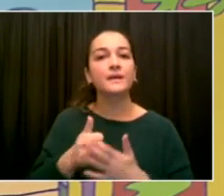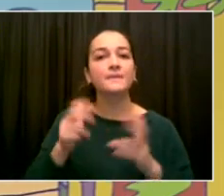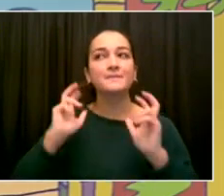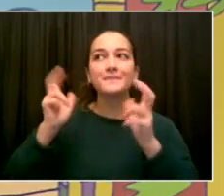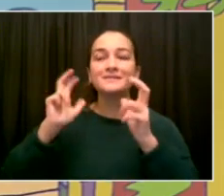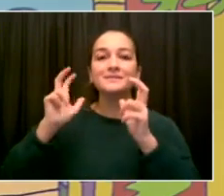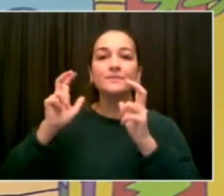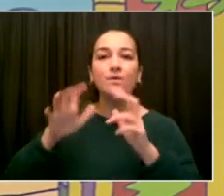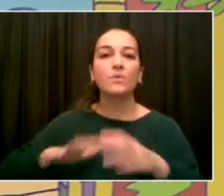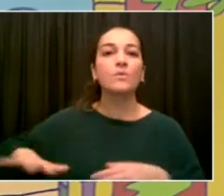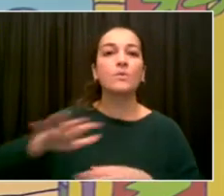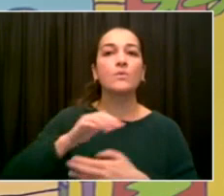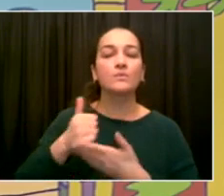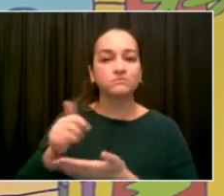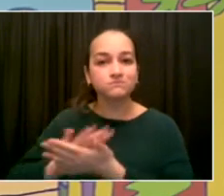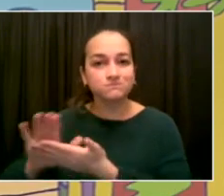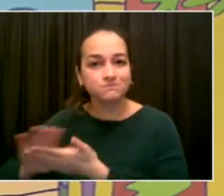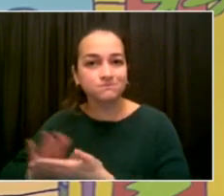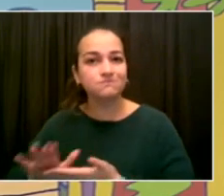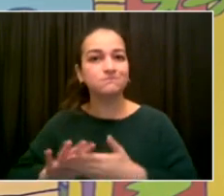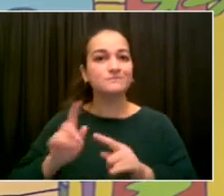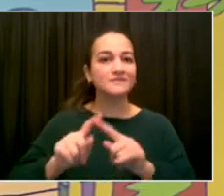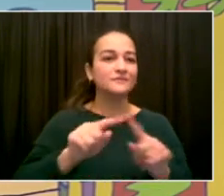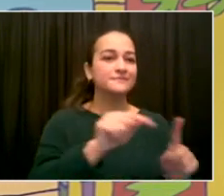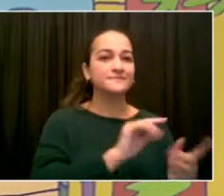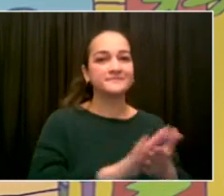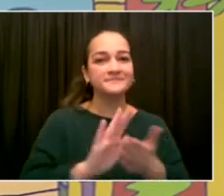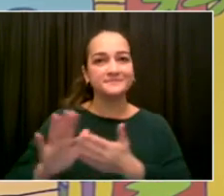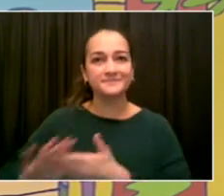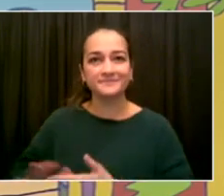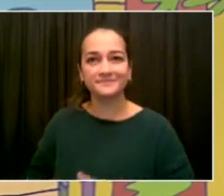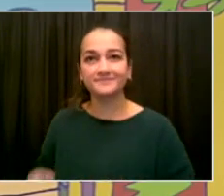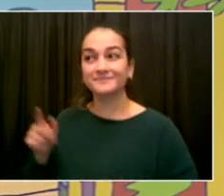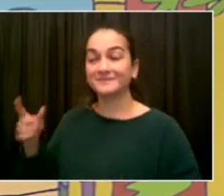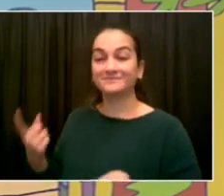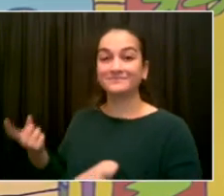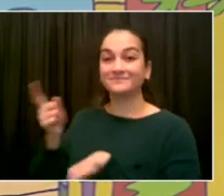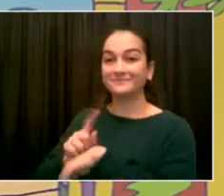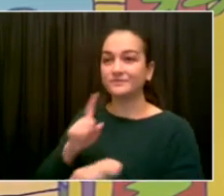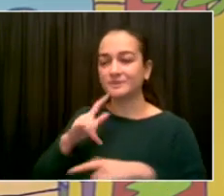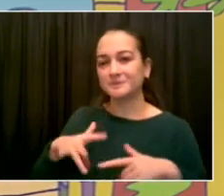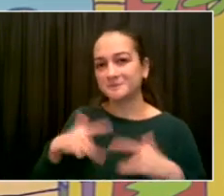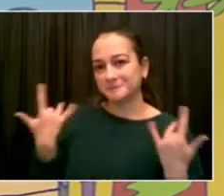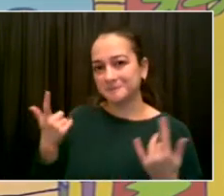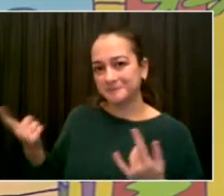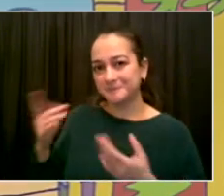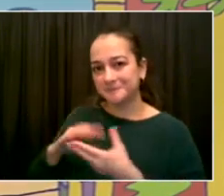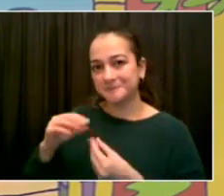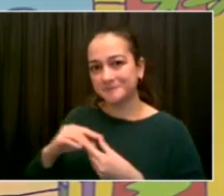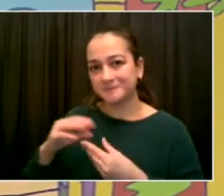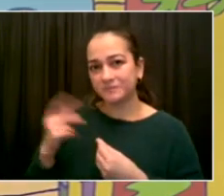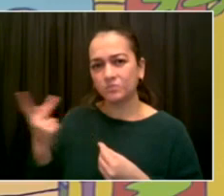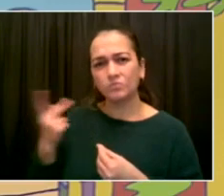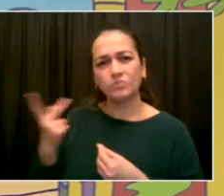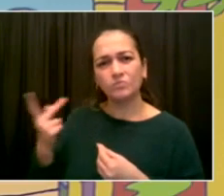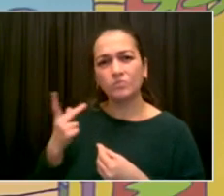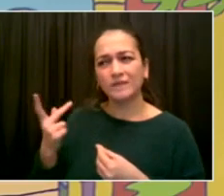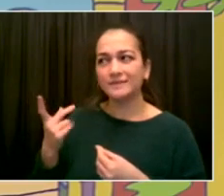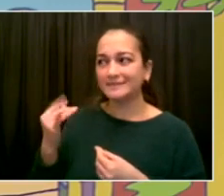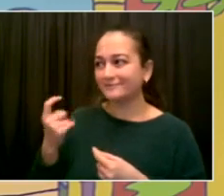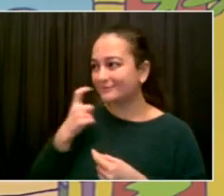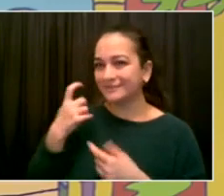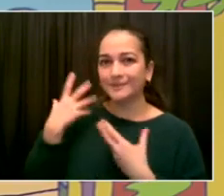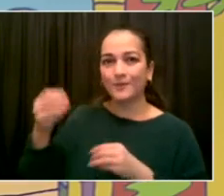today is someone, I just honor him. I've had the pleasure of meeting him before. We've marched together against gun violence, and